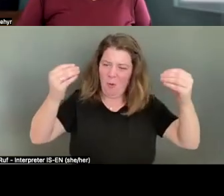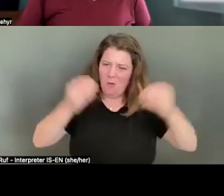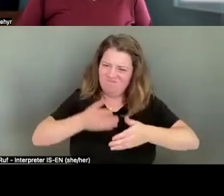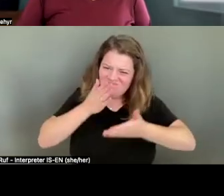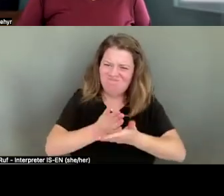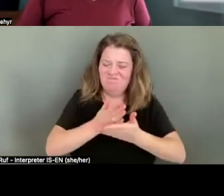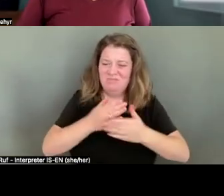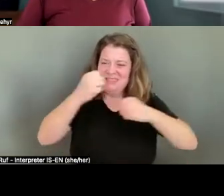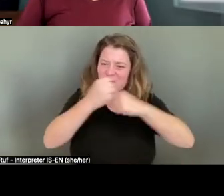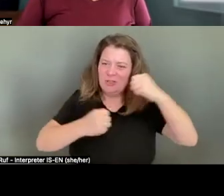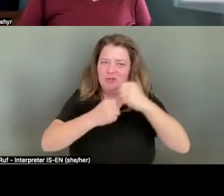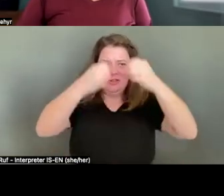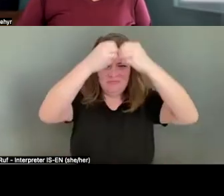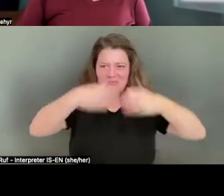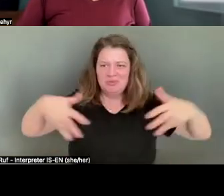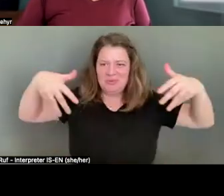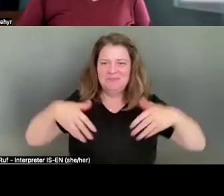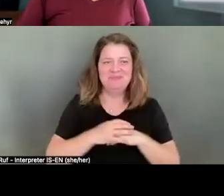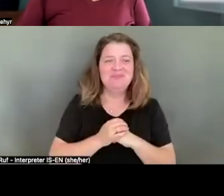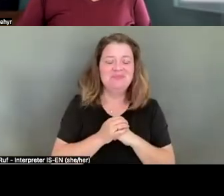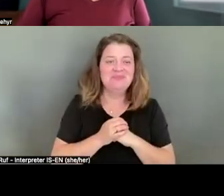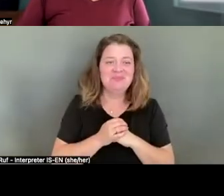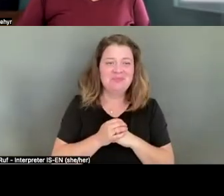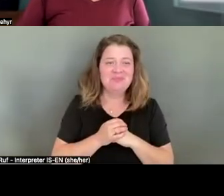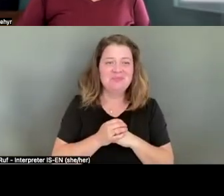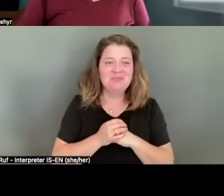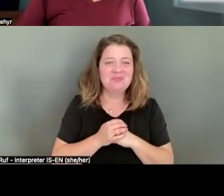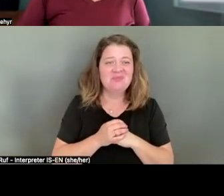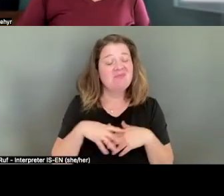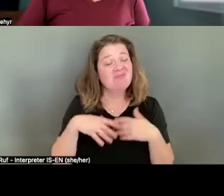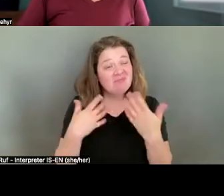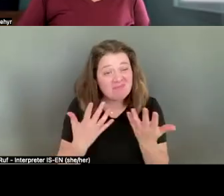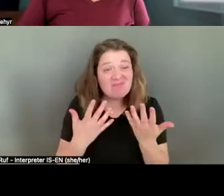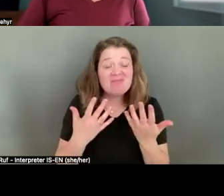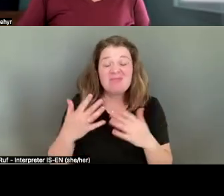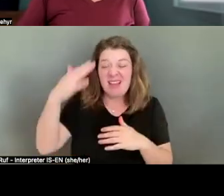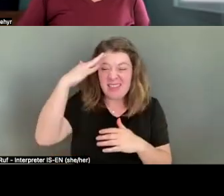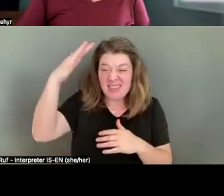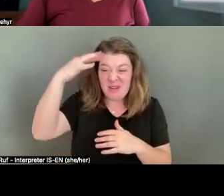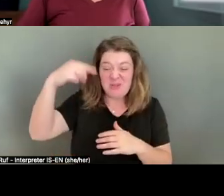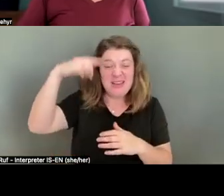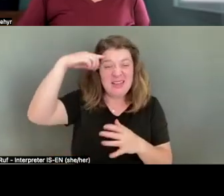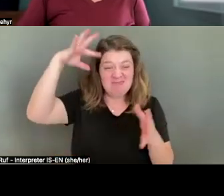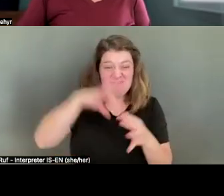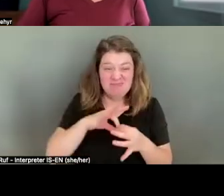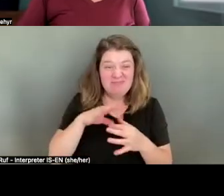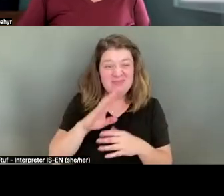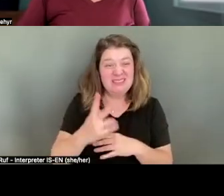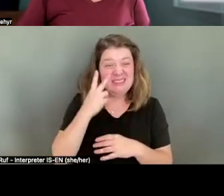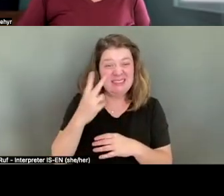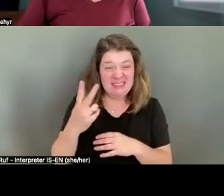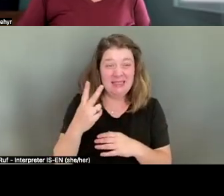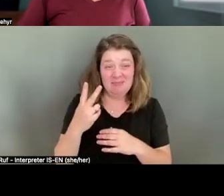And a couple of theoretical implication, really, this work calls for modality-inclusive models of the mental lexicon,